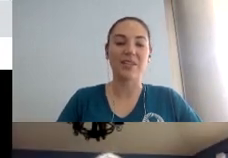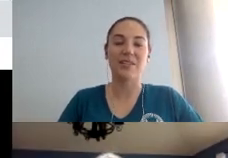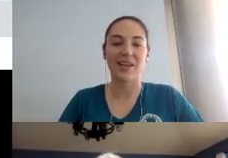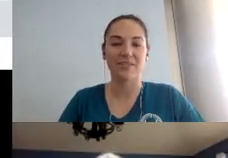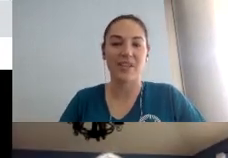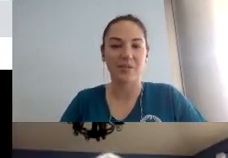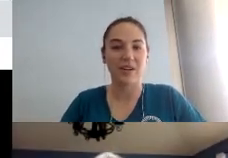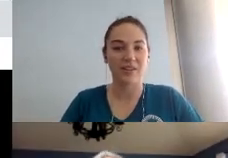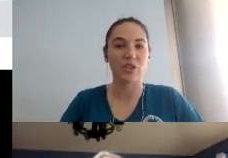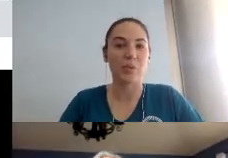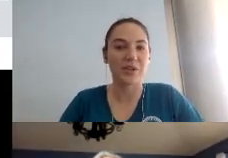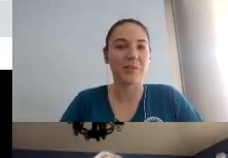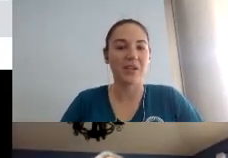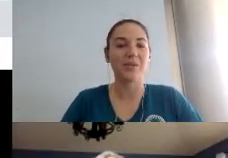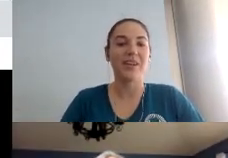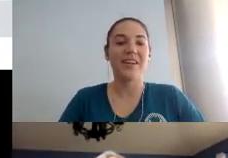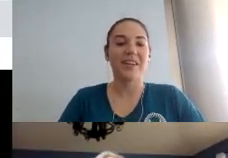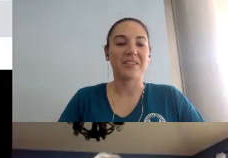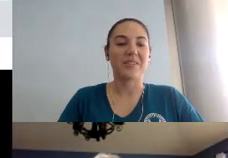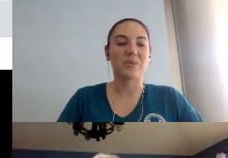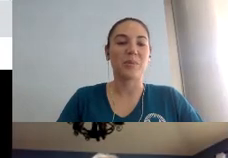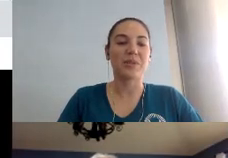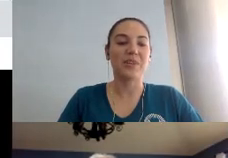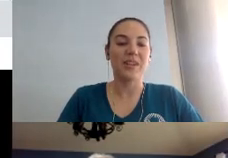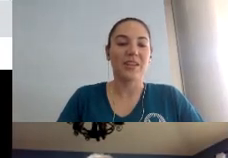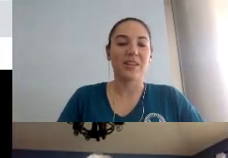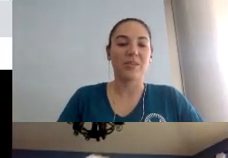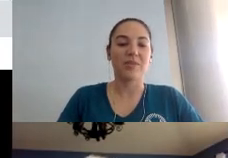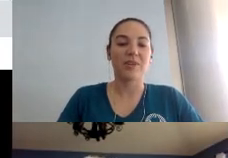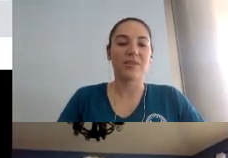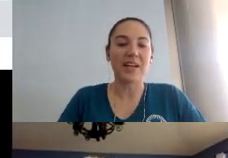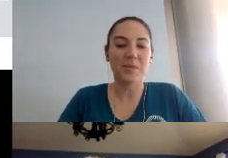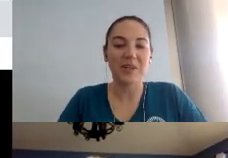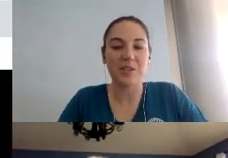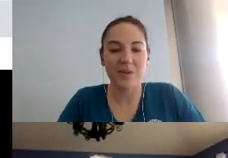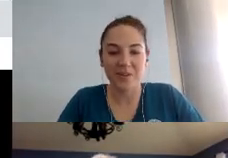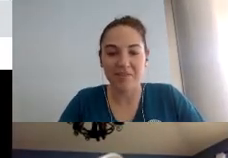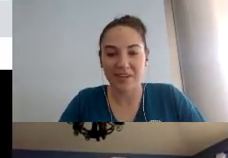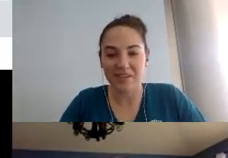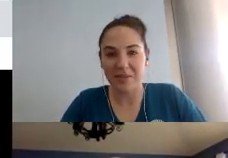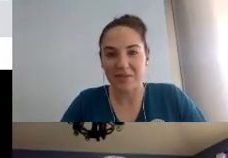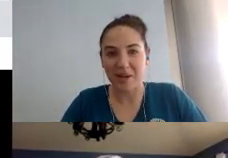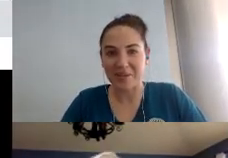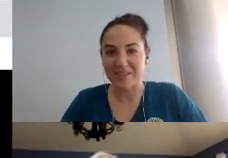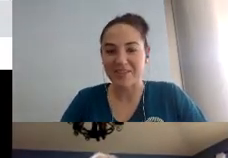vertical dots. I oftentimes call it the snow person menu. It looks like a little snow person. The 3 vertical dots button is where you're gonna